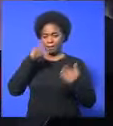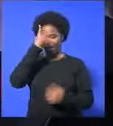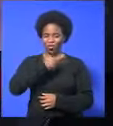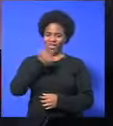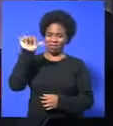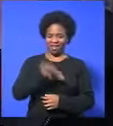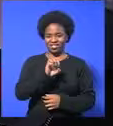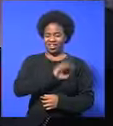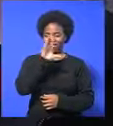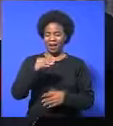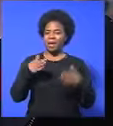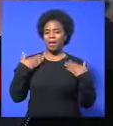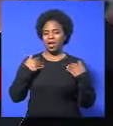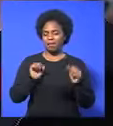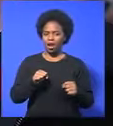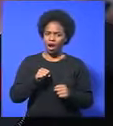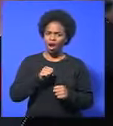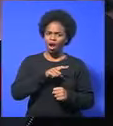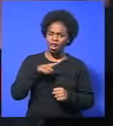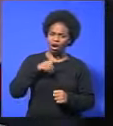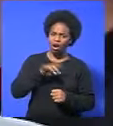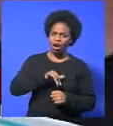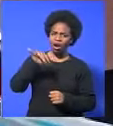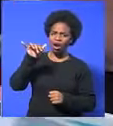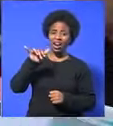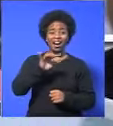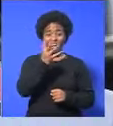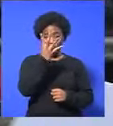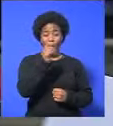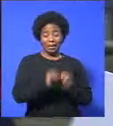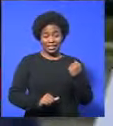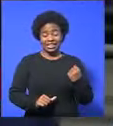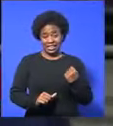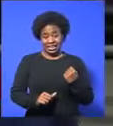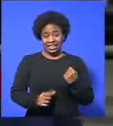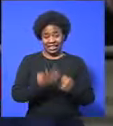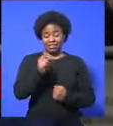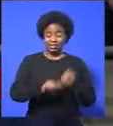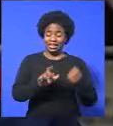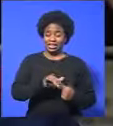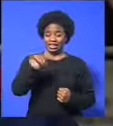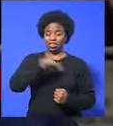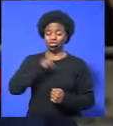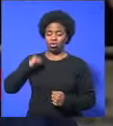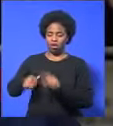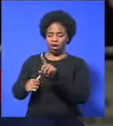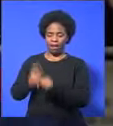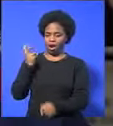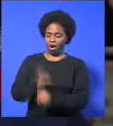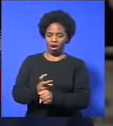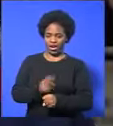wait. How long has she been away for? She's been away for 4 months, and it's been a hard 4